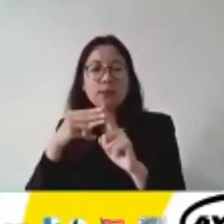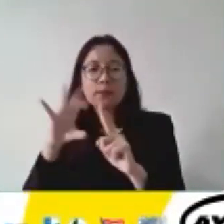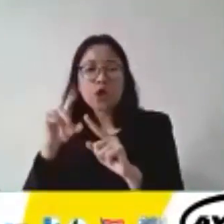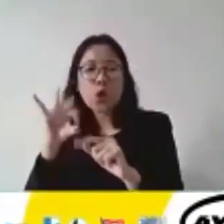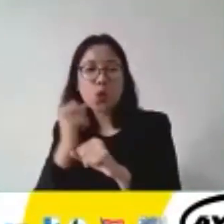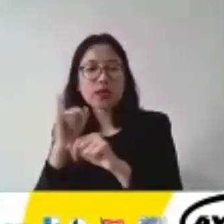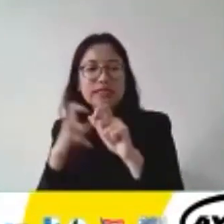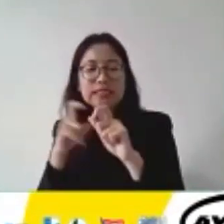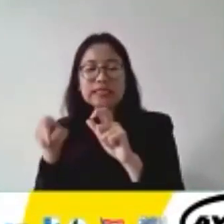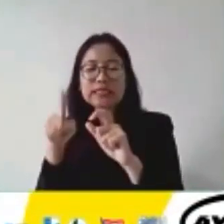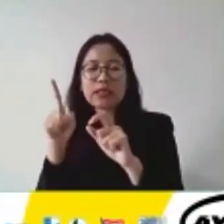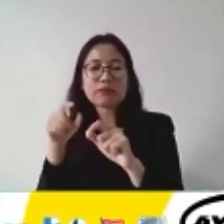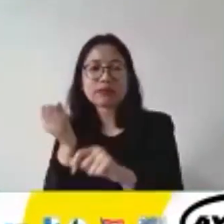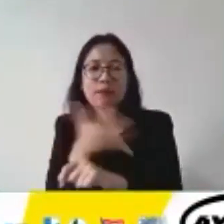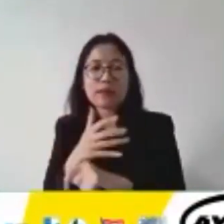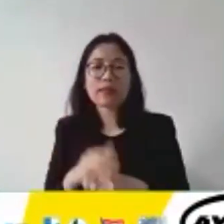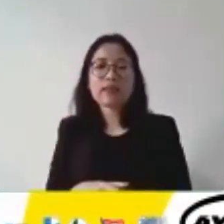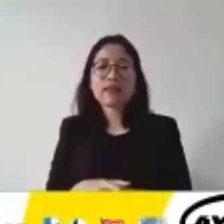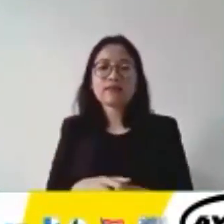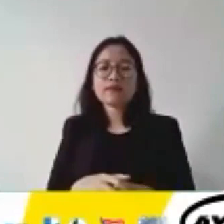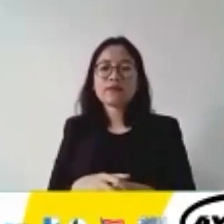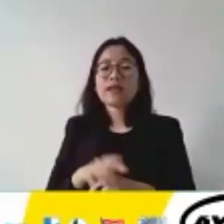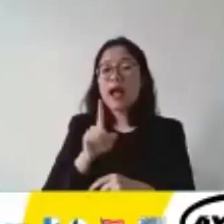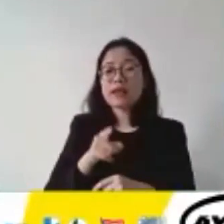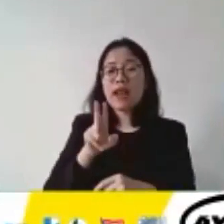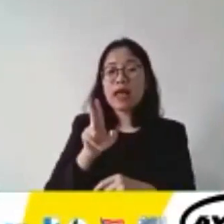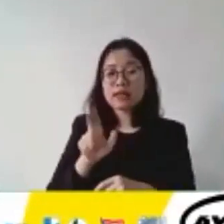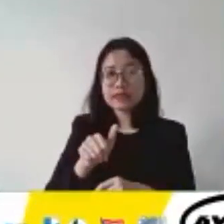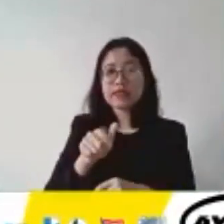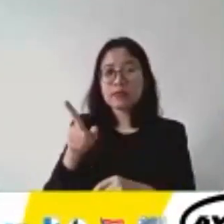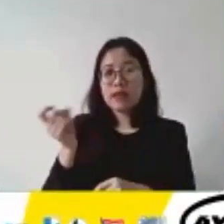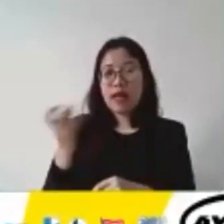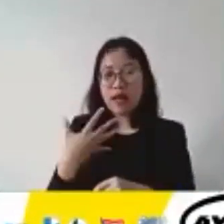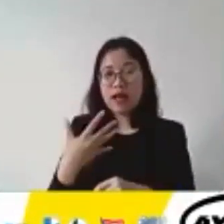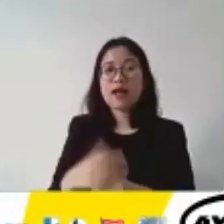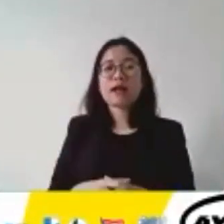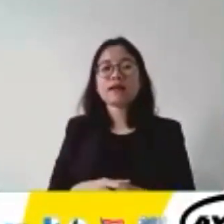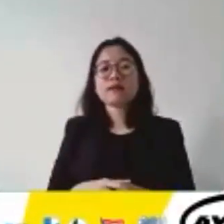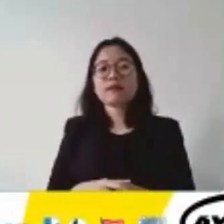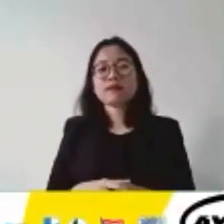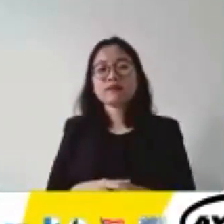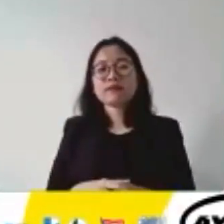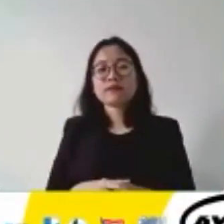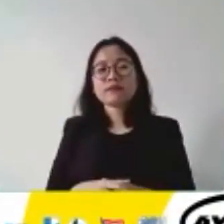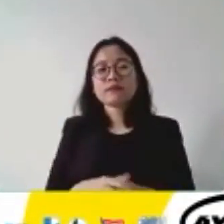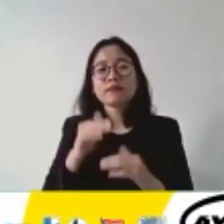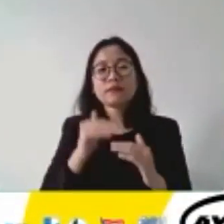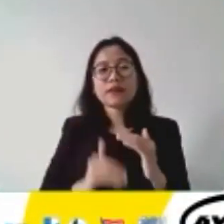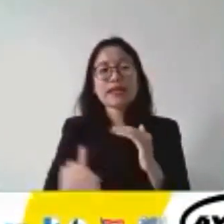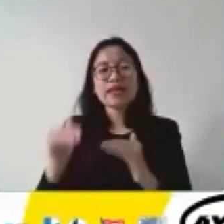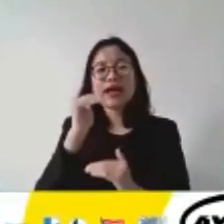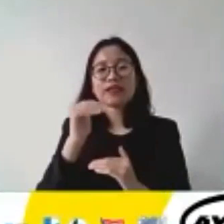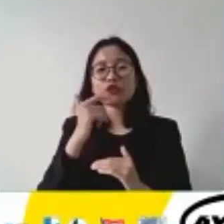the speed of biological aging. So these are only recent papers, and this research area is still very